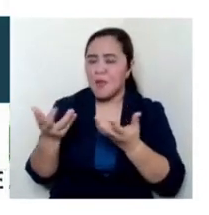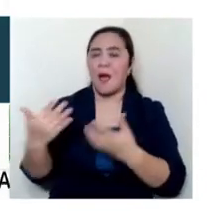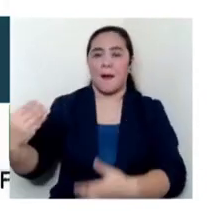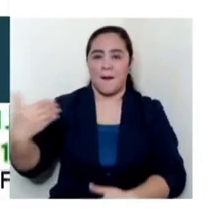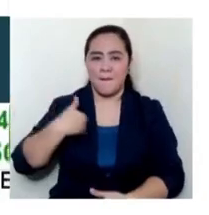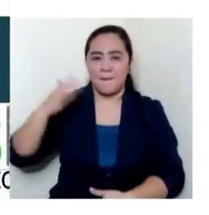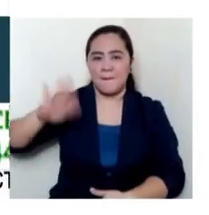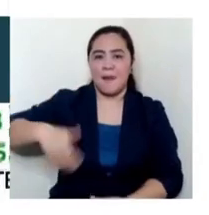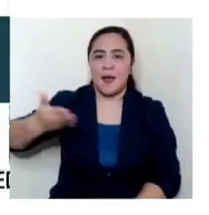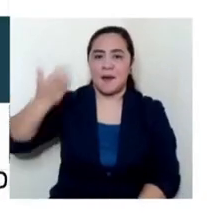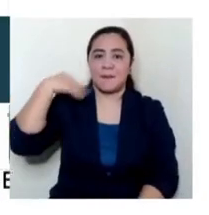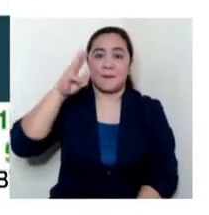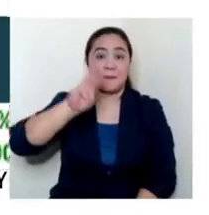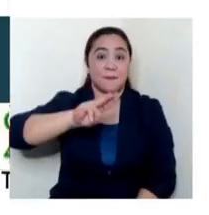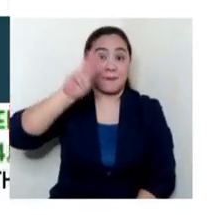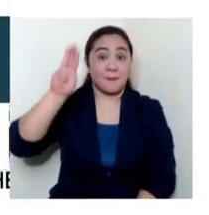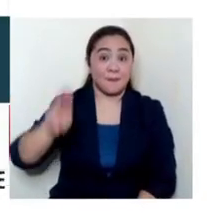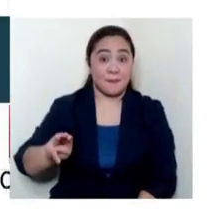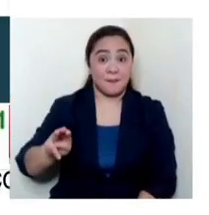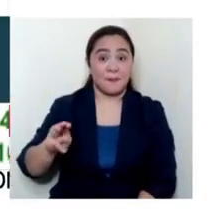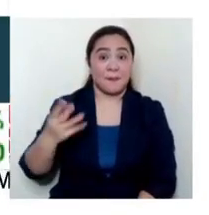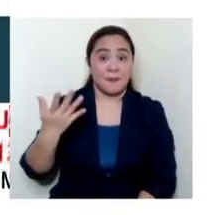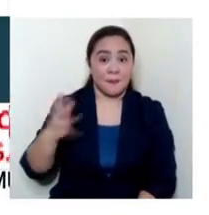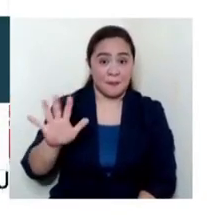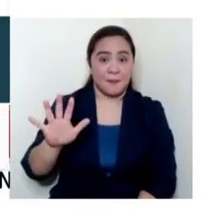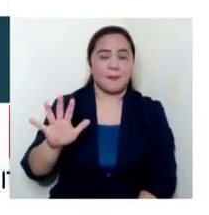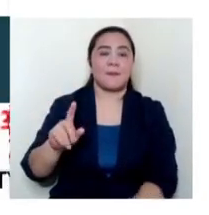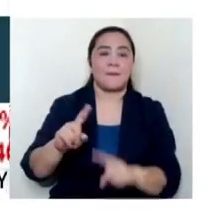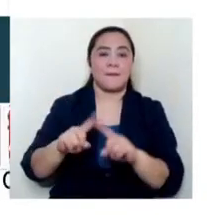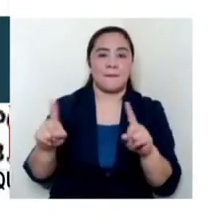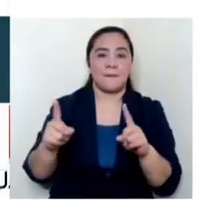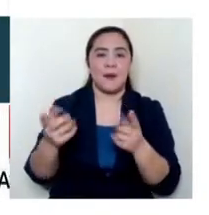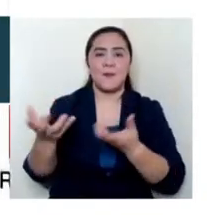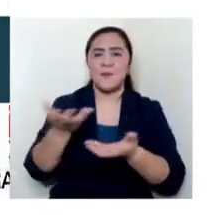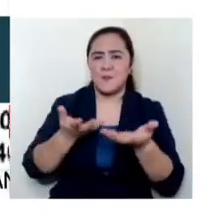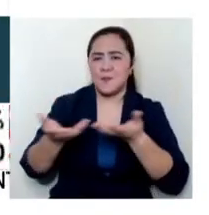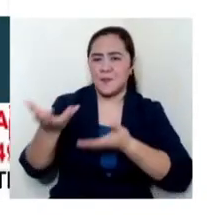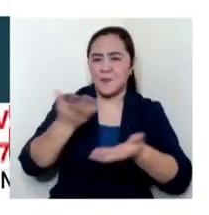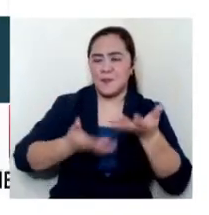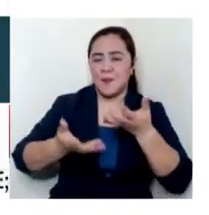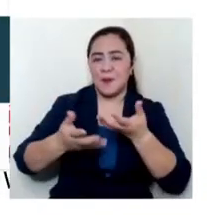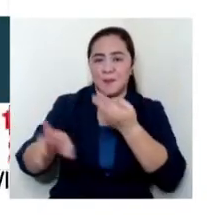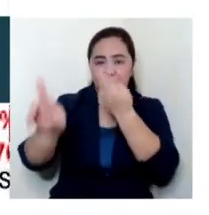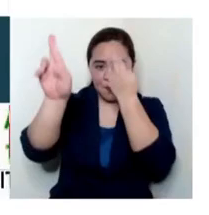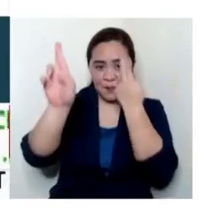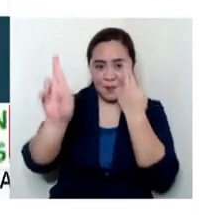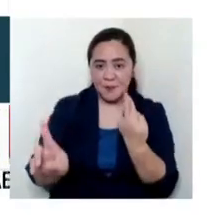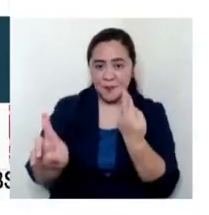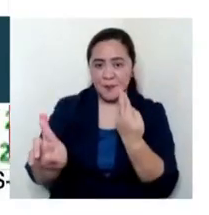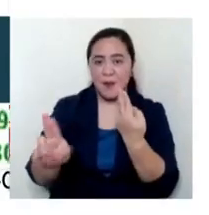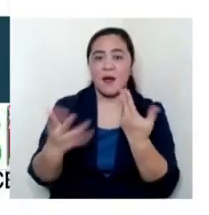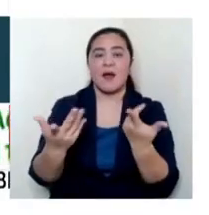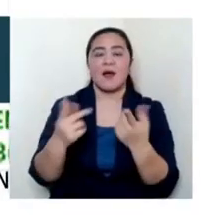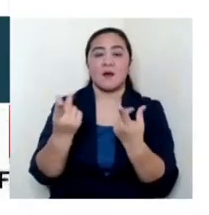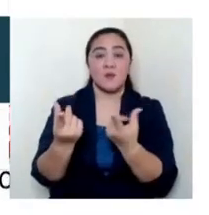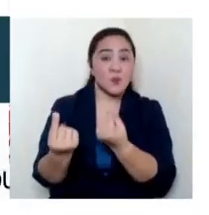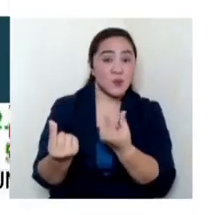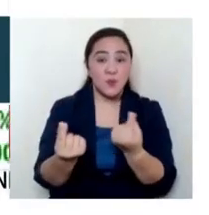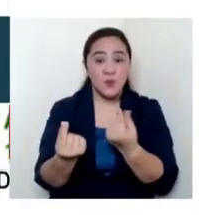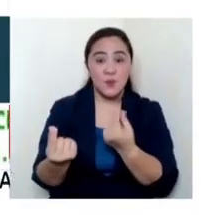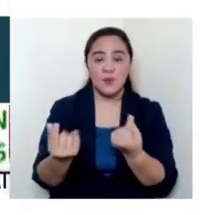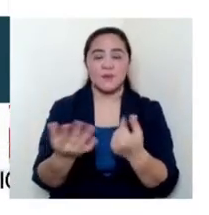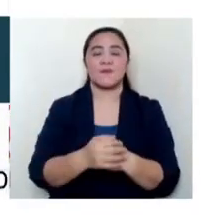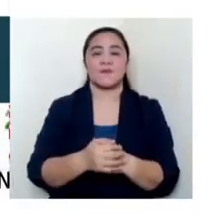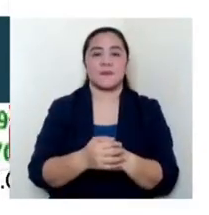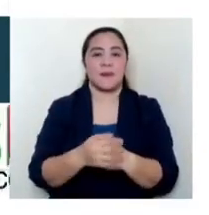Manila. And we had a good exchange with respect to what's going on, what he's doing. You